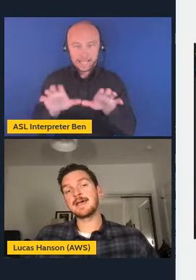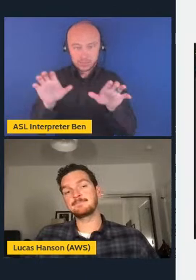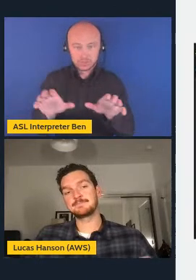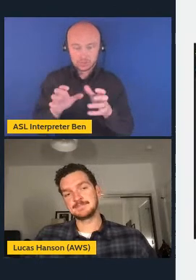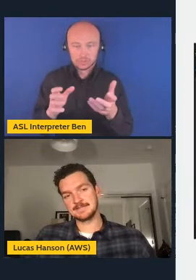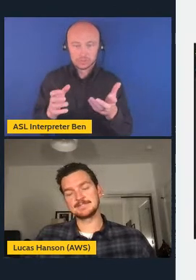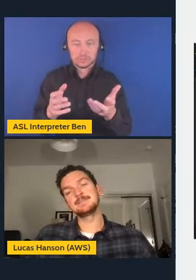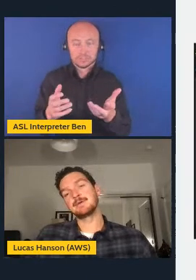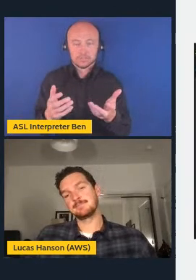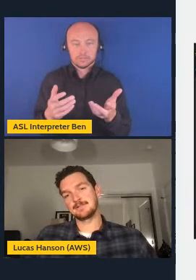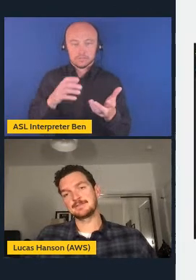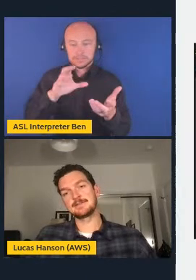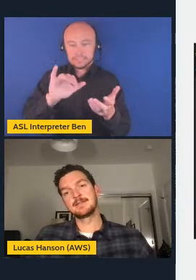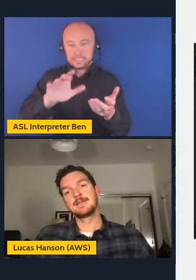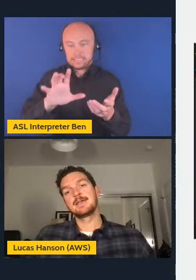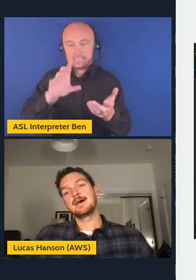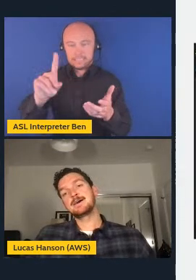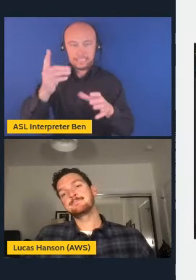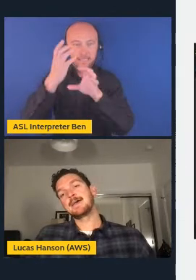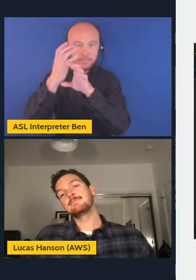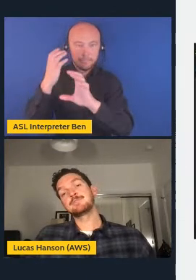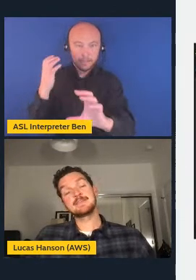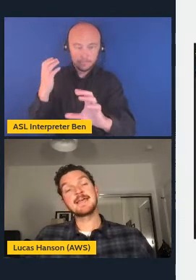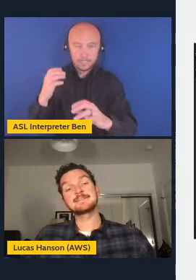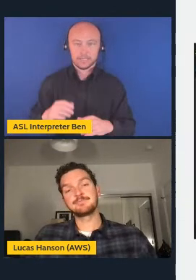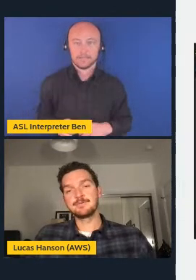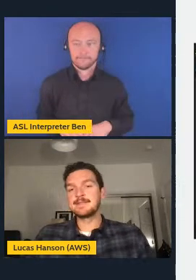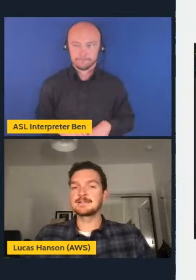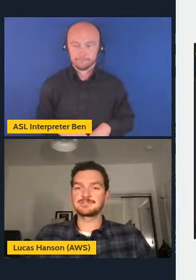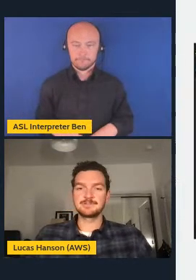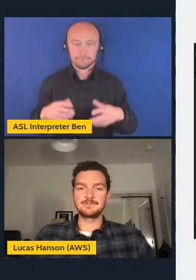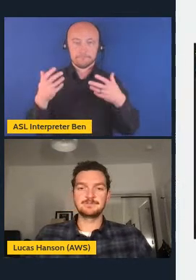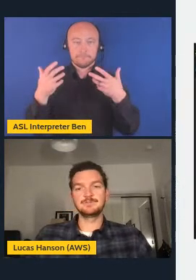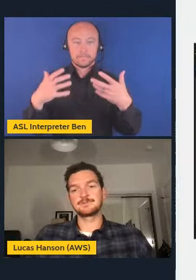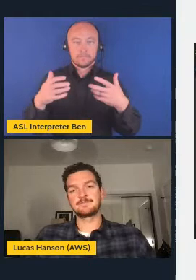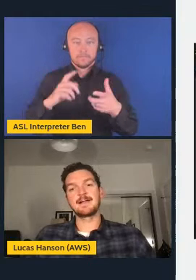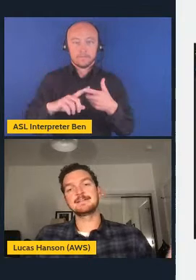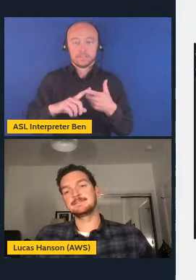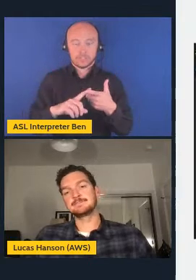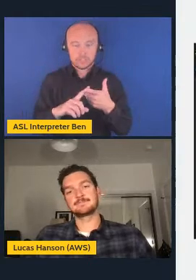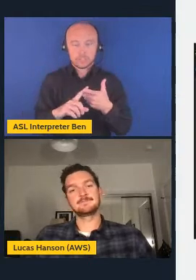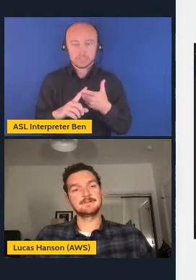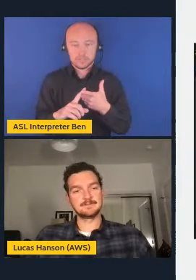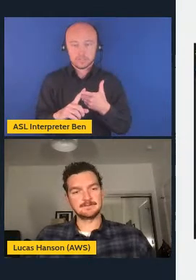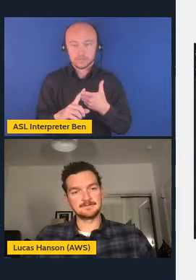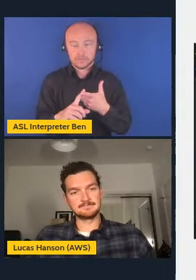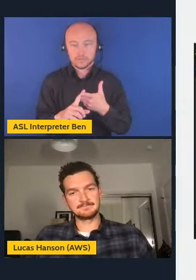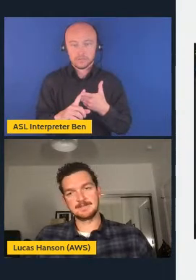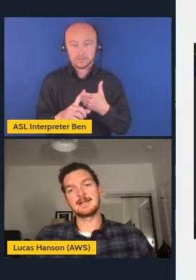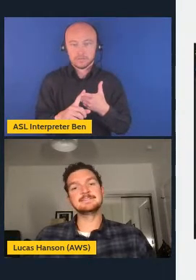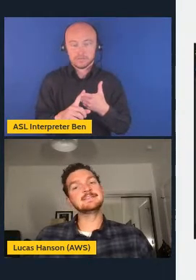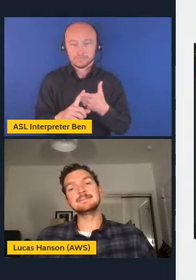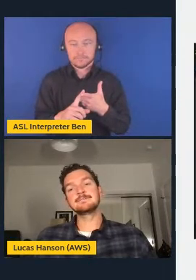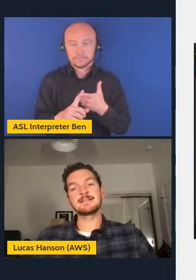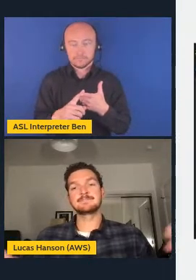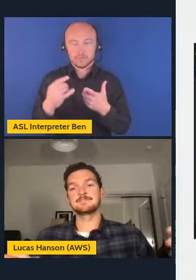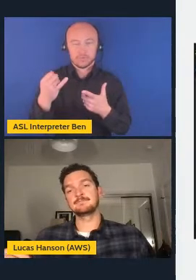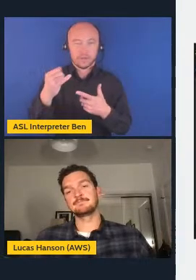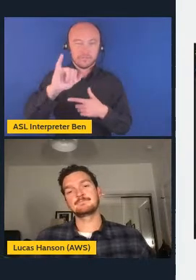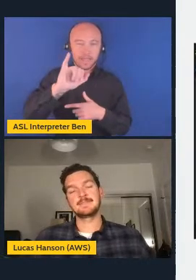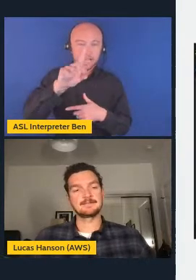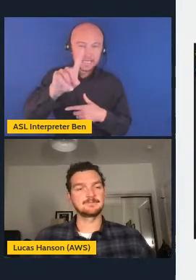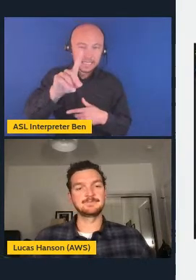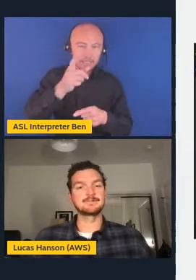to that CI/CD pipeline. And then within that deployment action, you're defining sort of an ID, right?